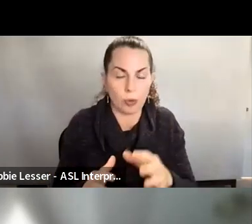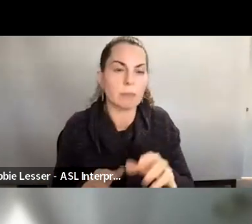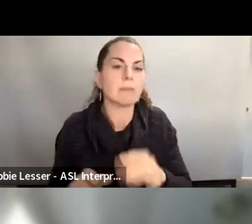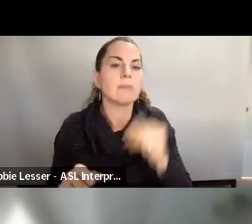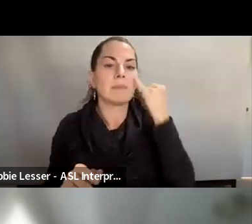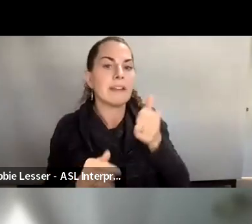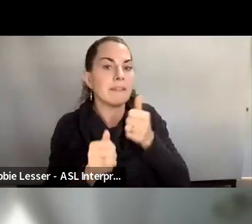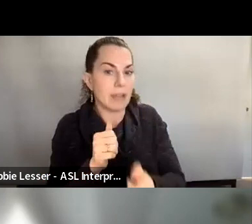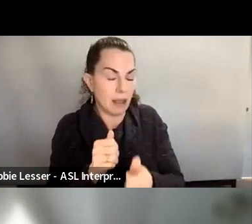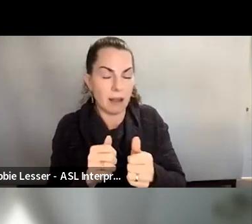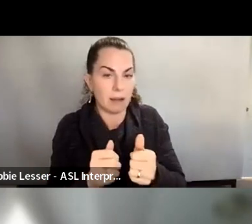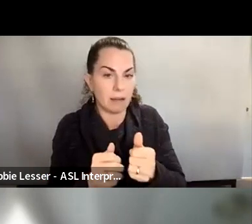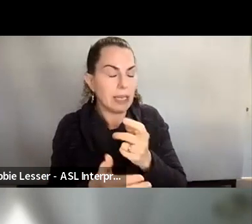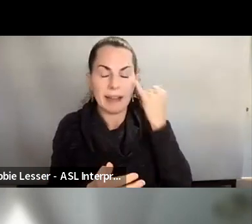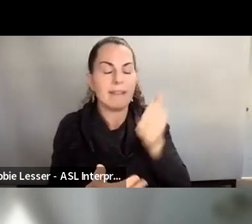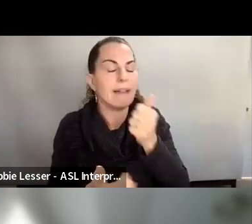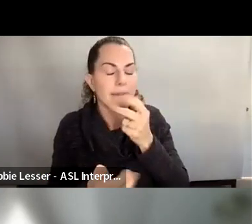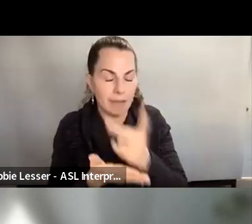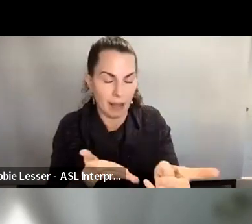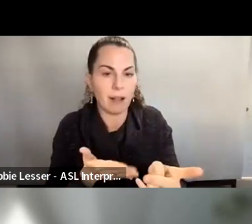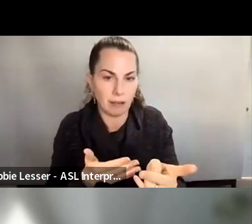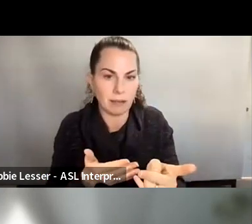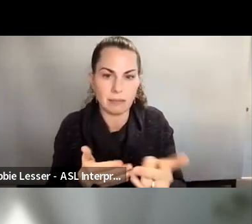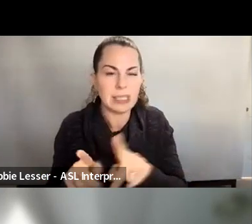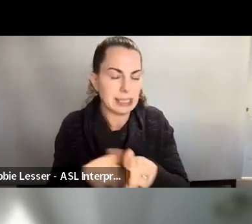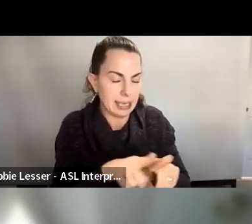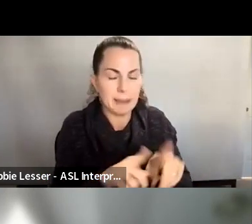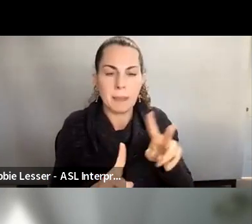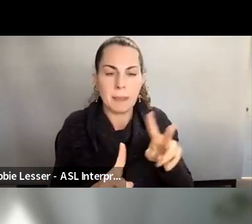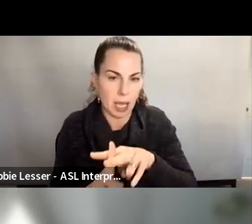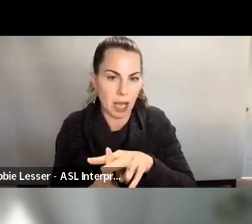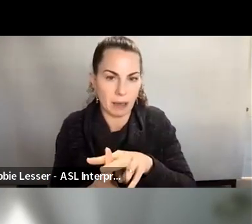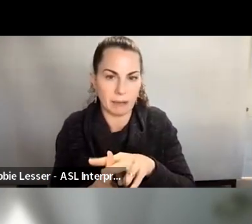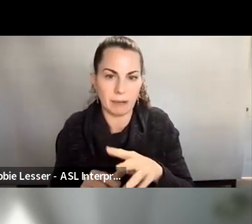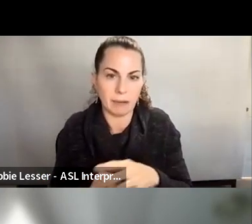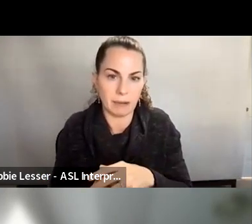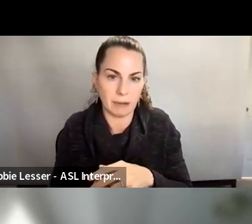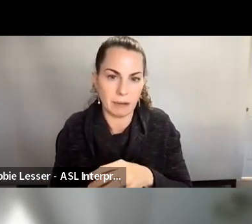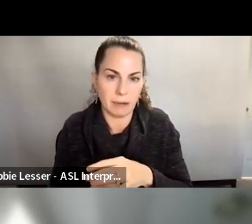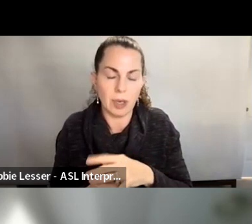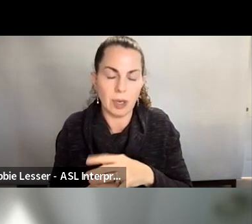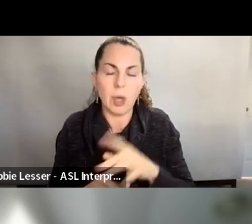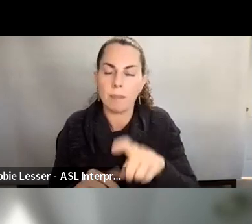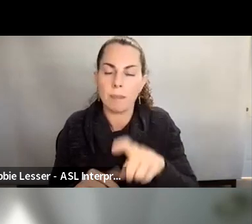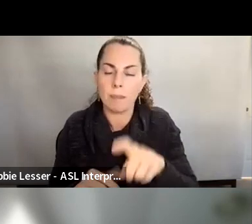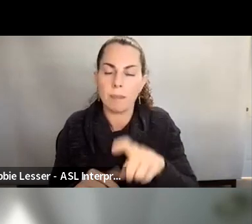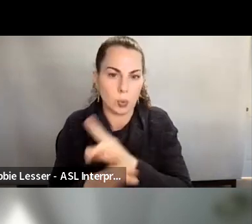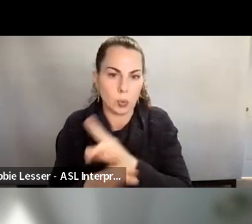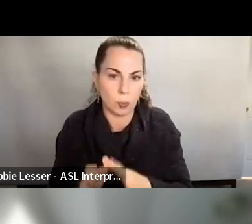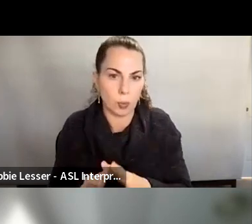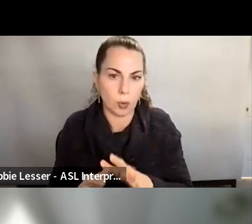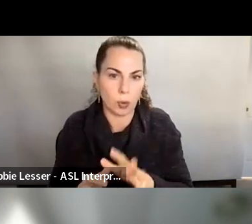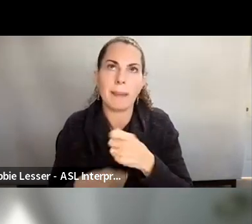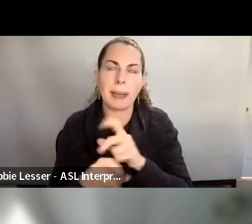applied. You had to engage an interpreter for each and every encounter. That's the part that drove people crazy. They literally thought that they could go in